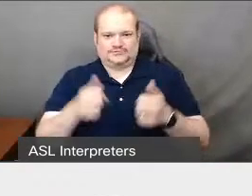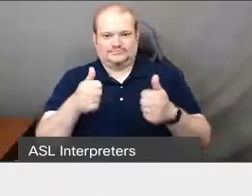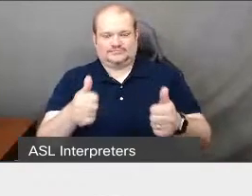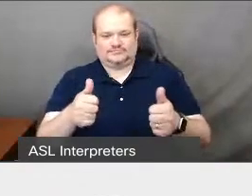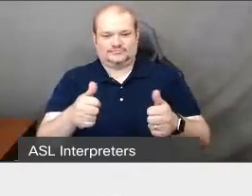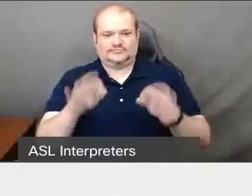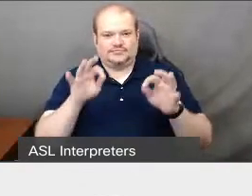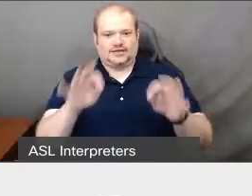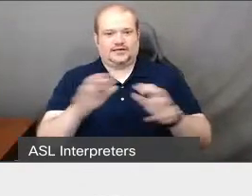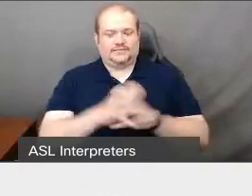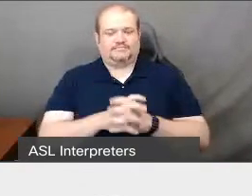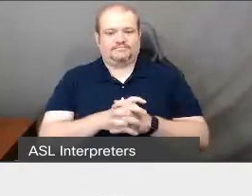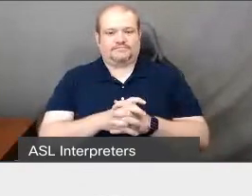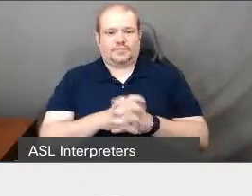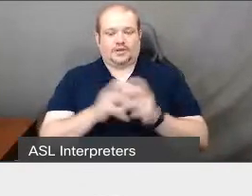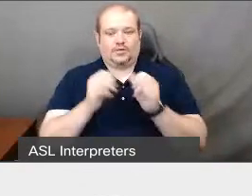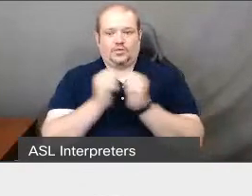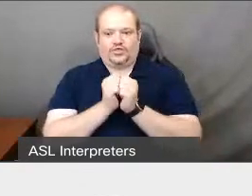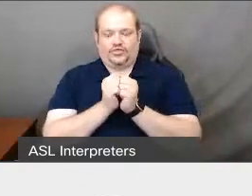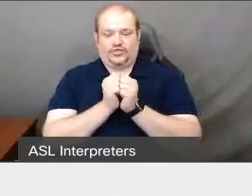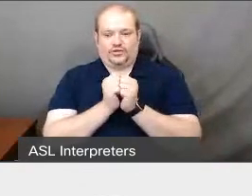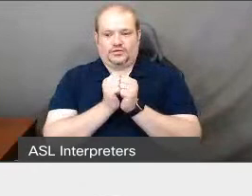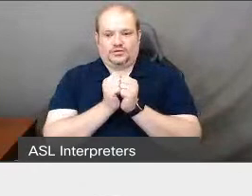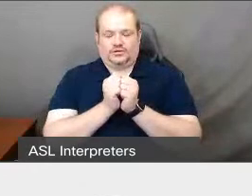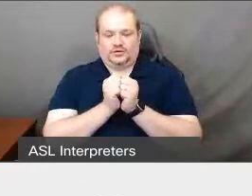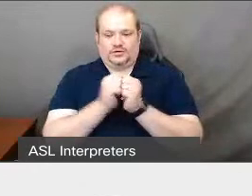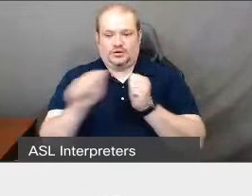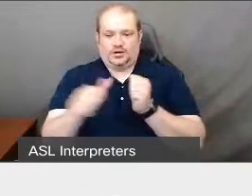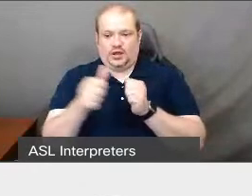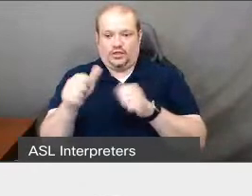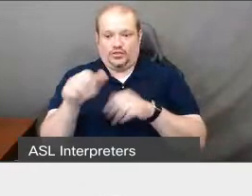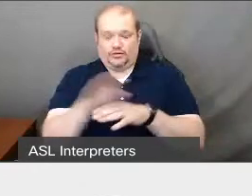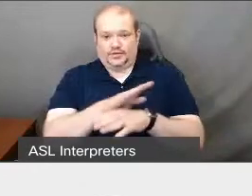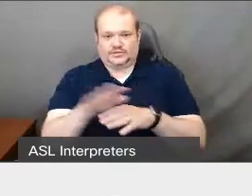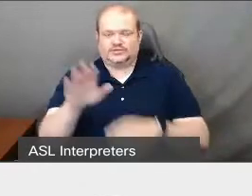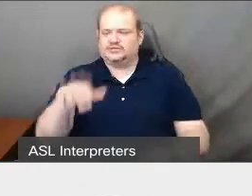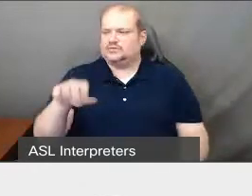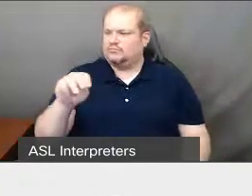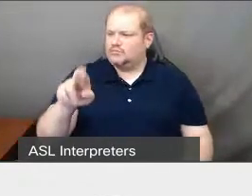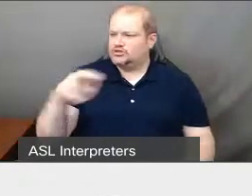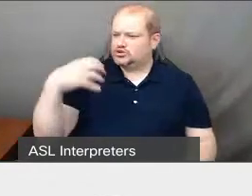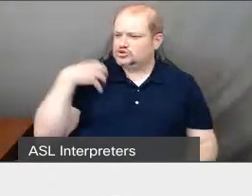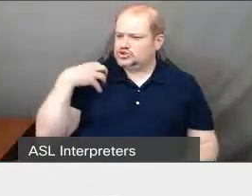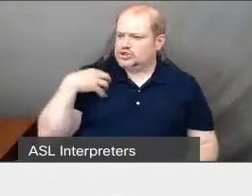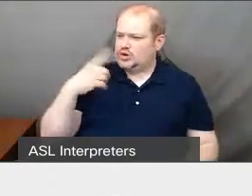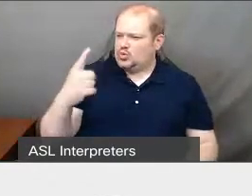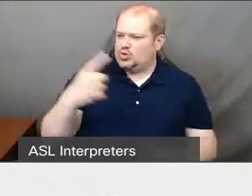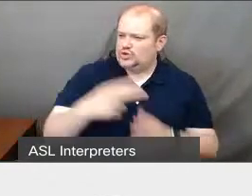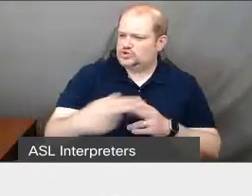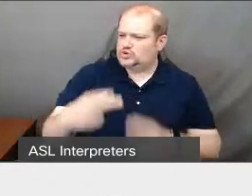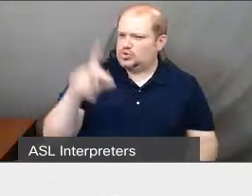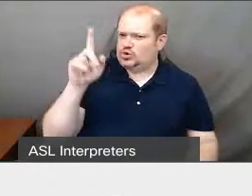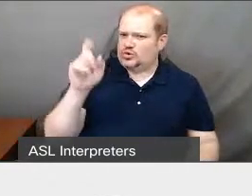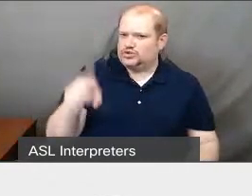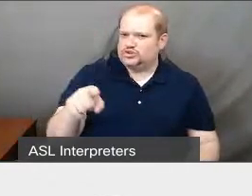Absolutely. Okay. With any other business? Hey, Mr. Chairman, I have one quick question.